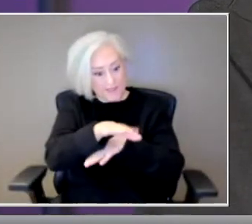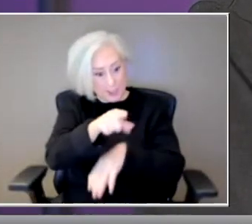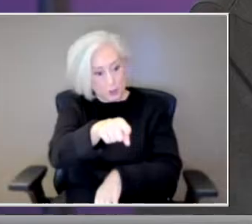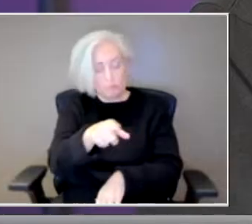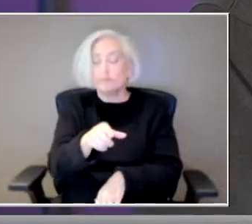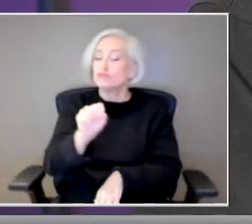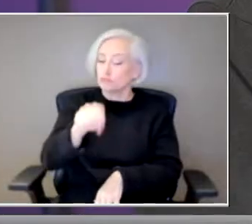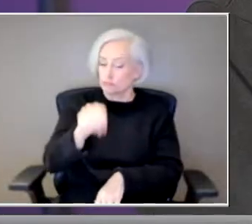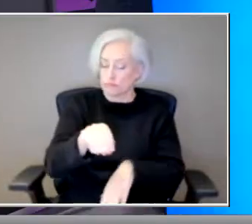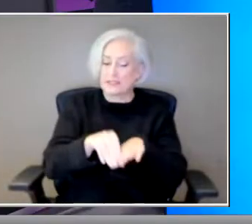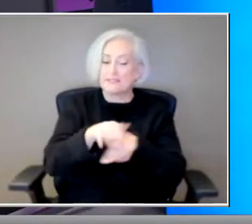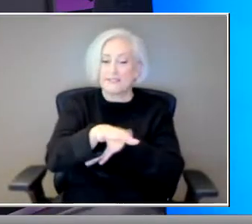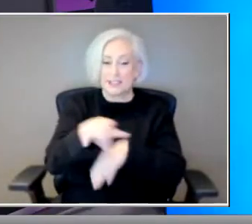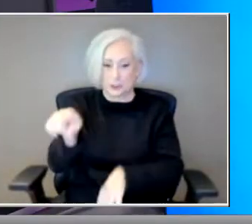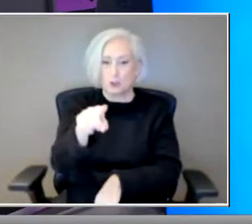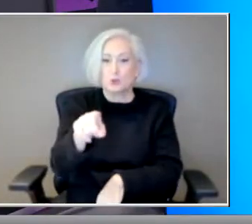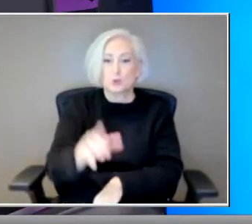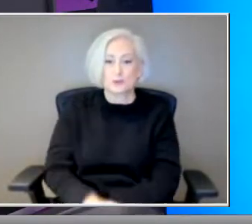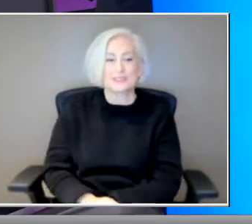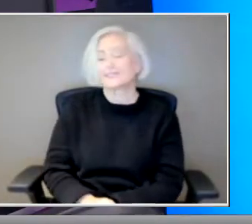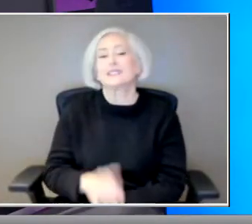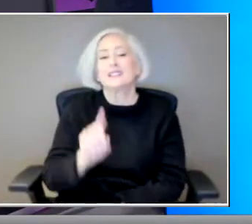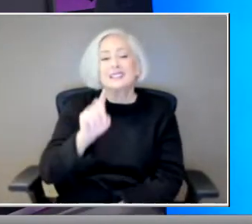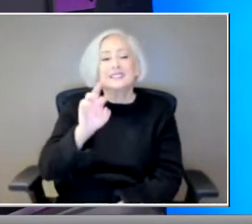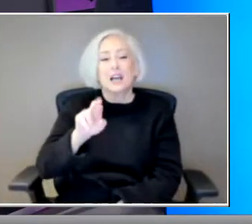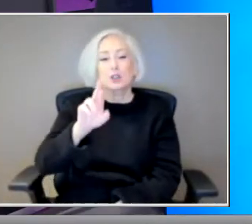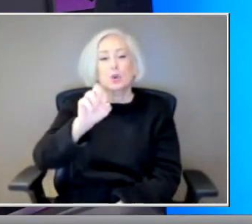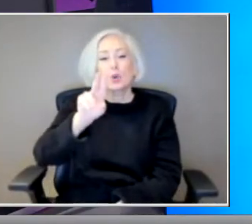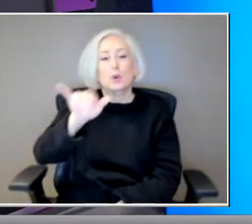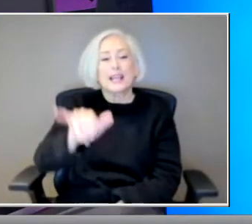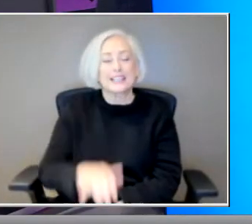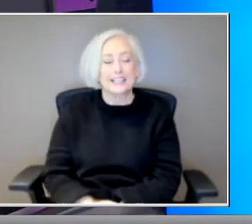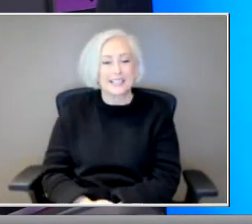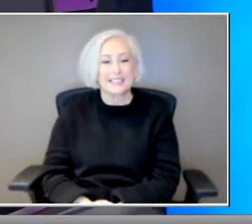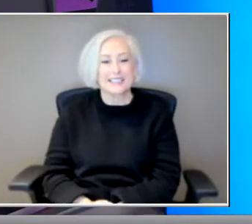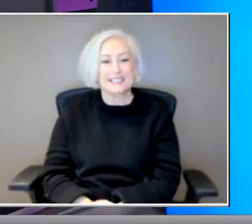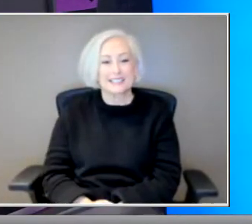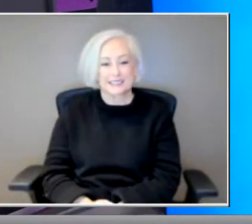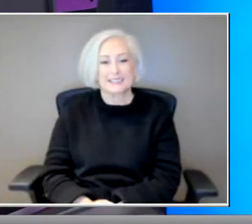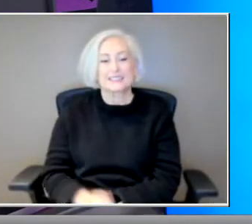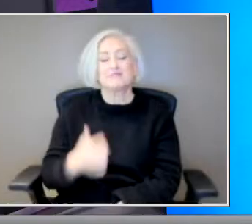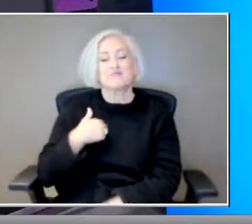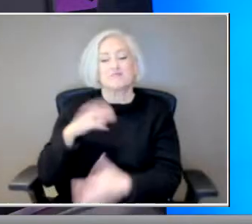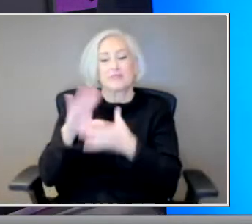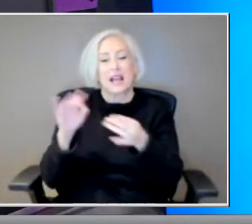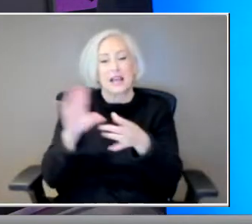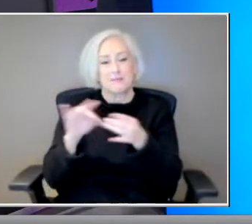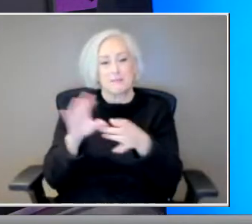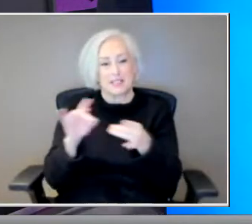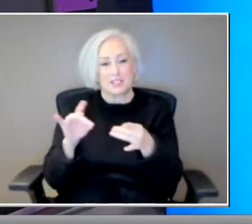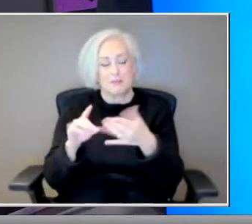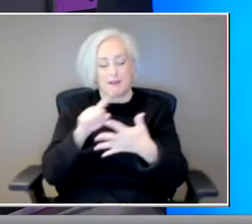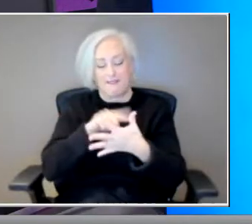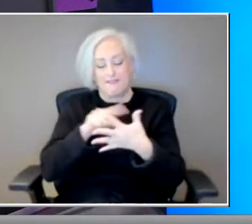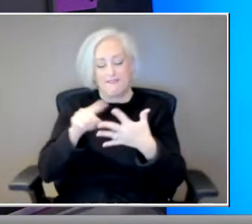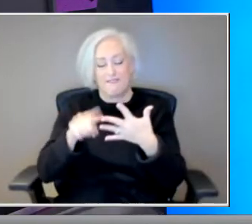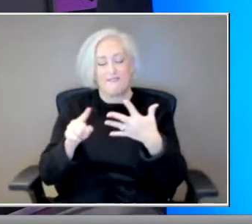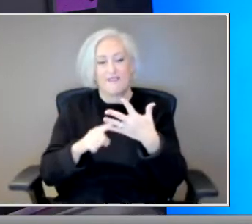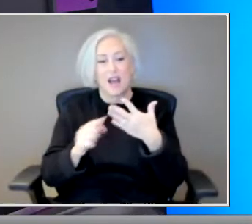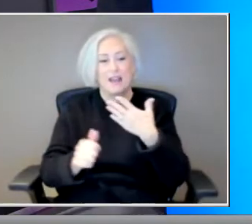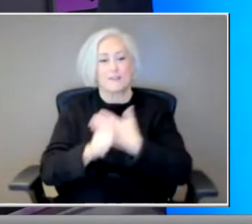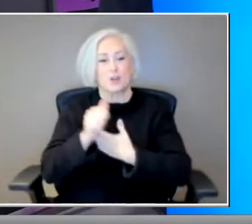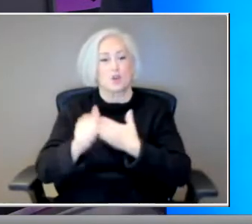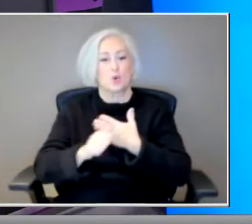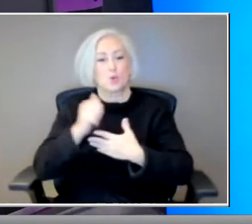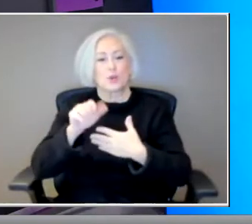will. Dr. Reddy? So, yeah, I mentioned about the 5 risk factors. It's not